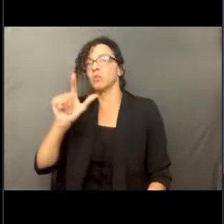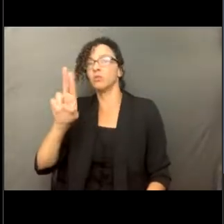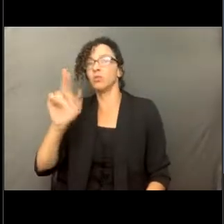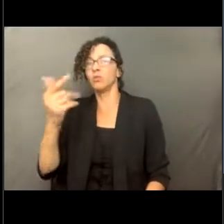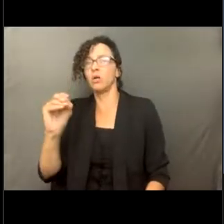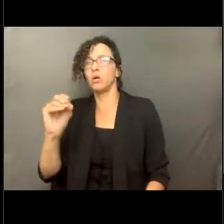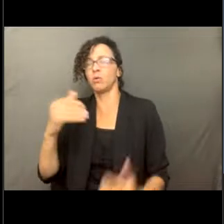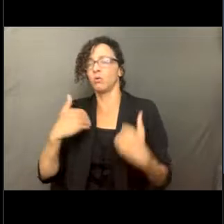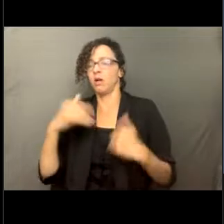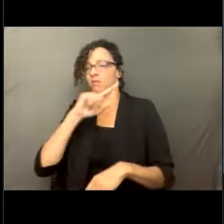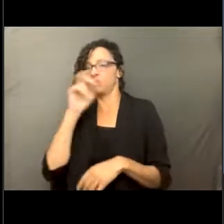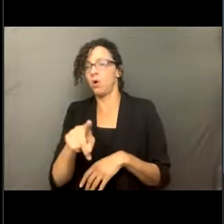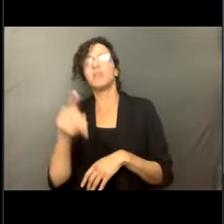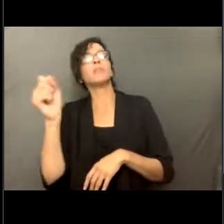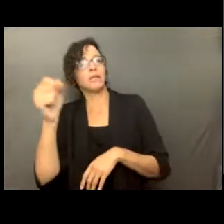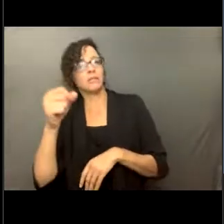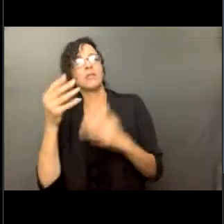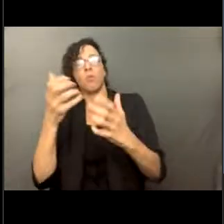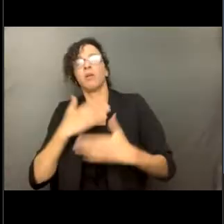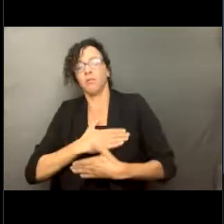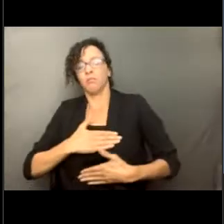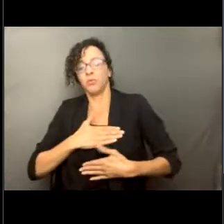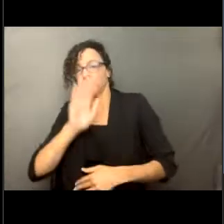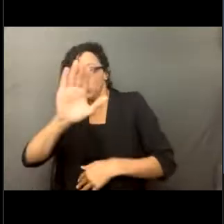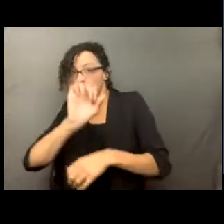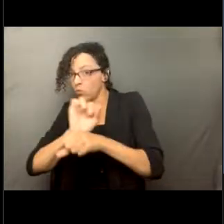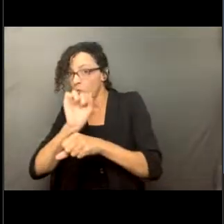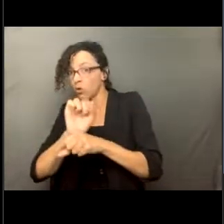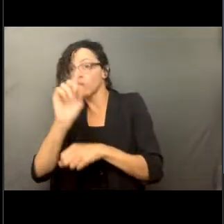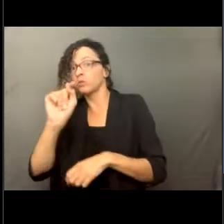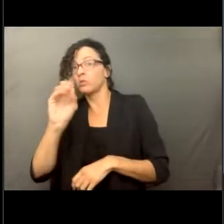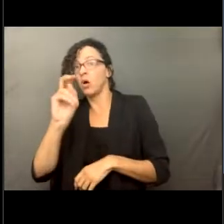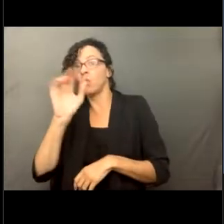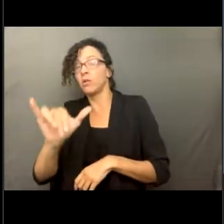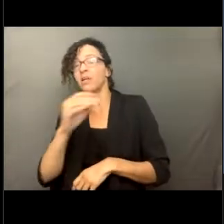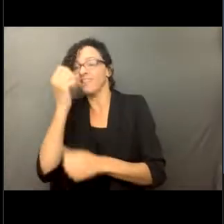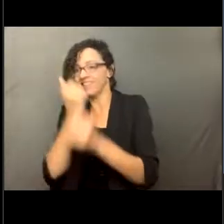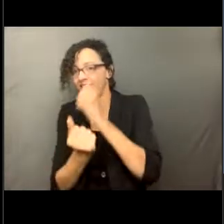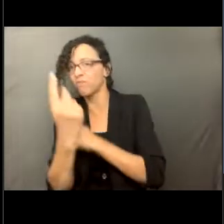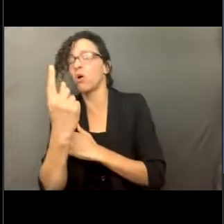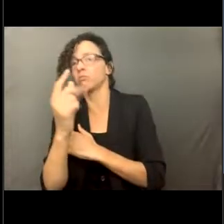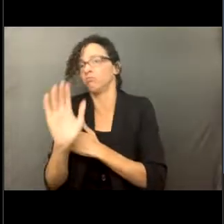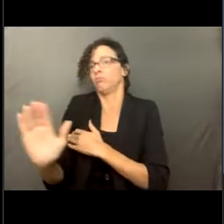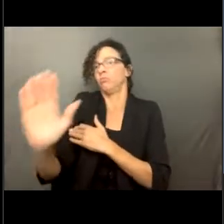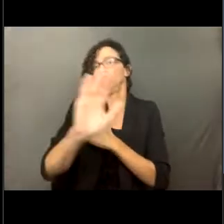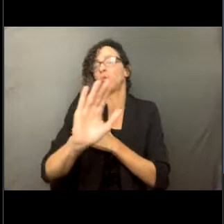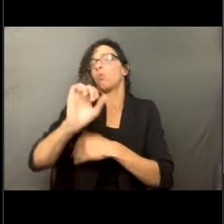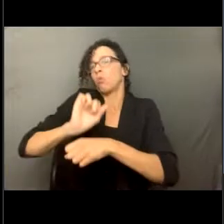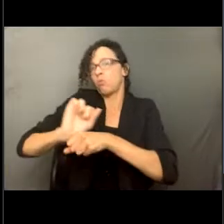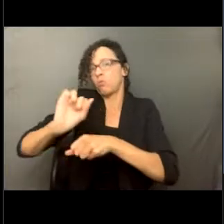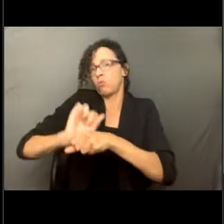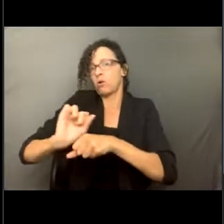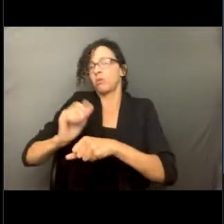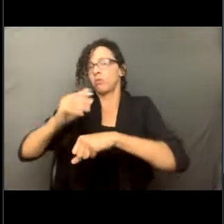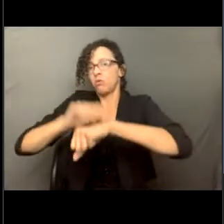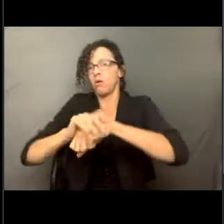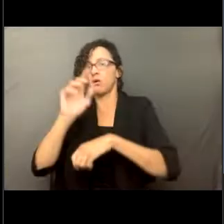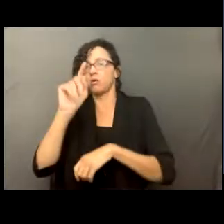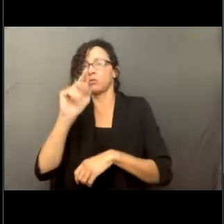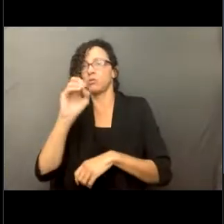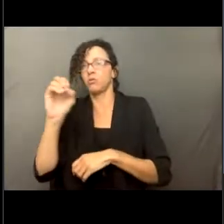Tony, your work and everybody's work on this tool. Speaking from experience,